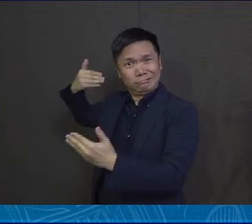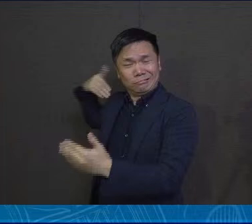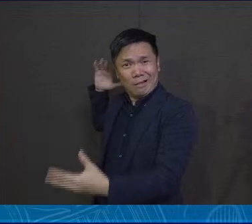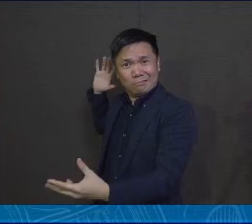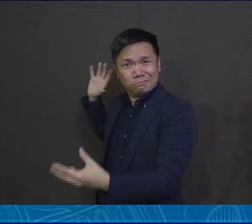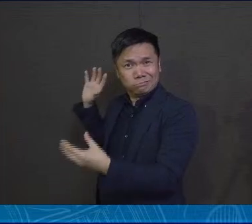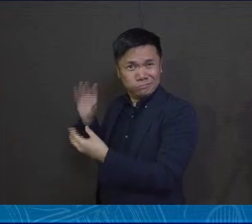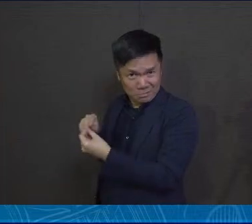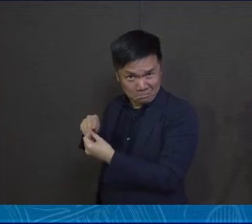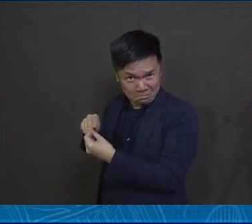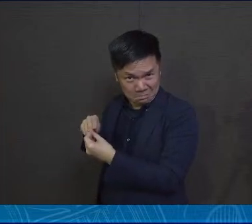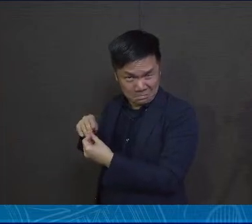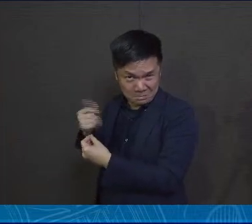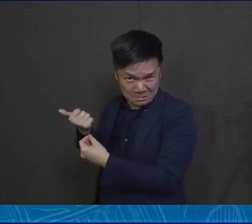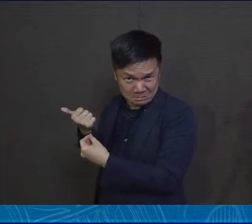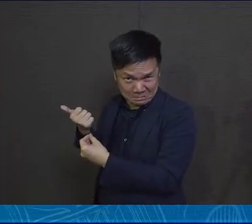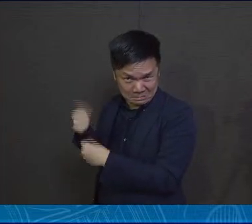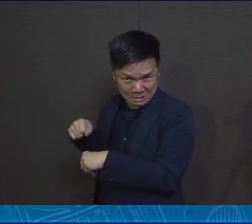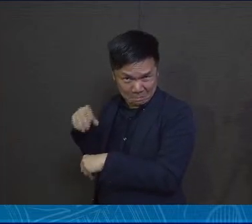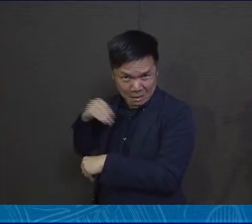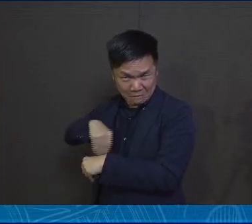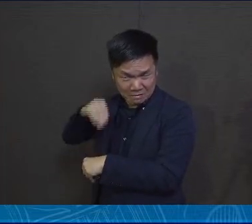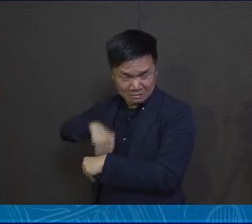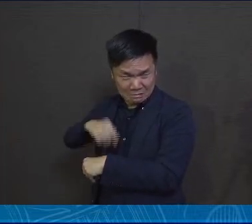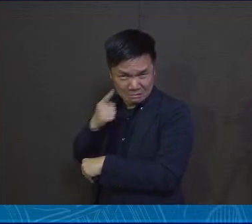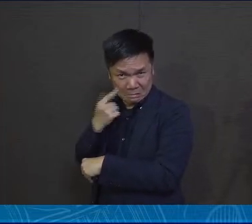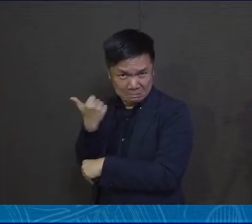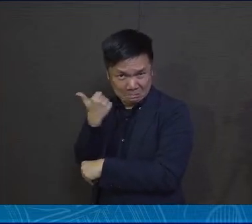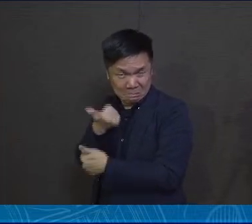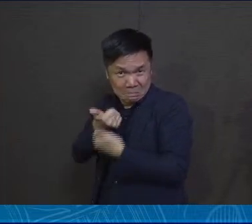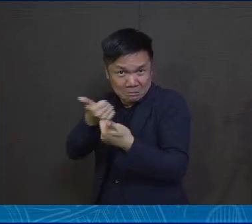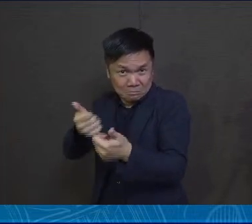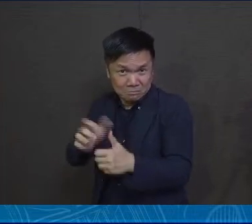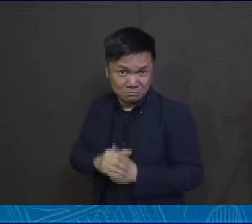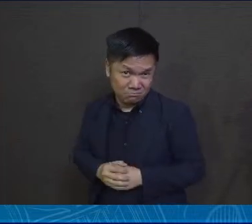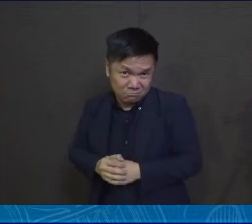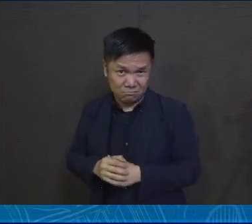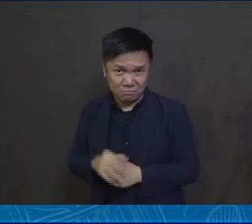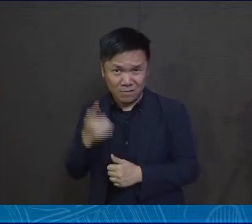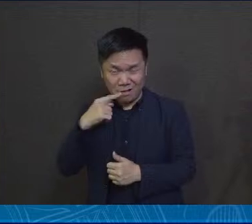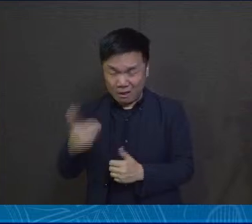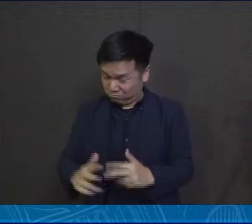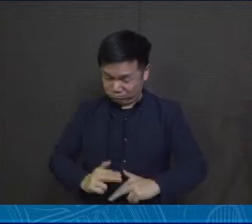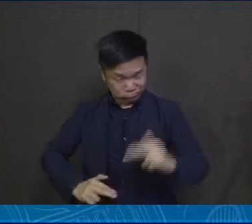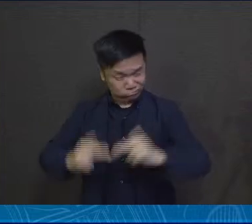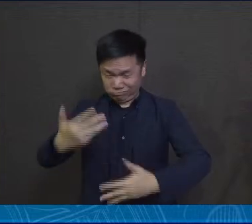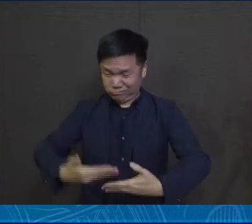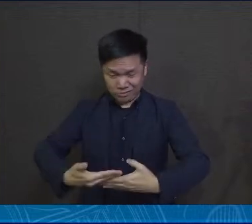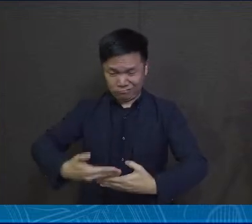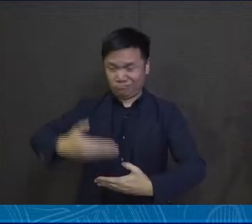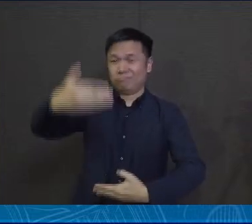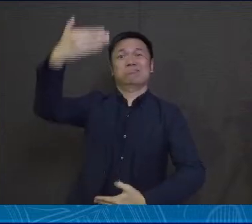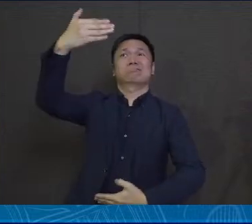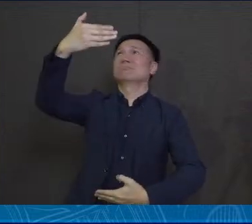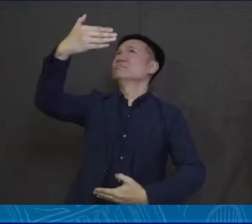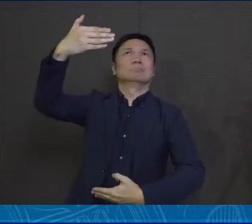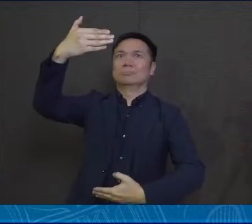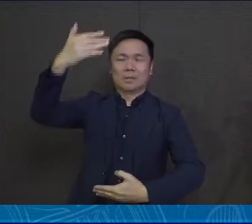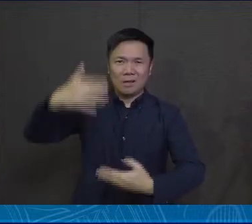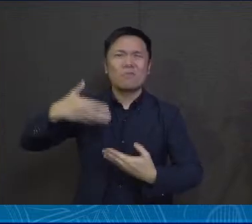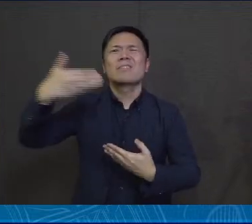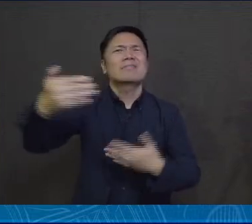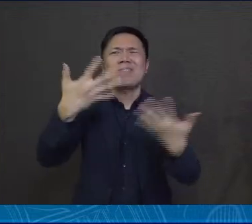collected for me to use to build, say, a seawall in the next 10